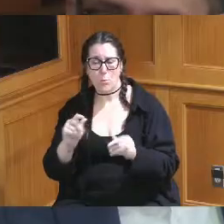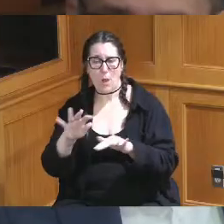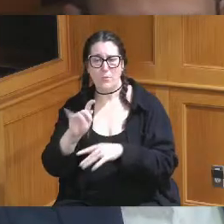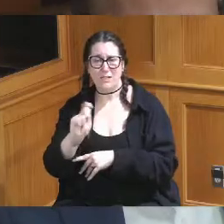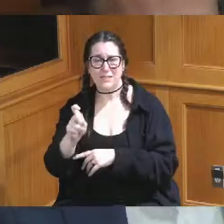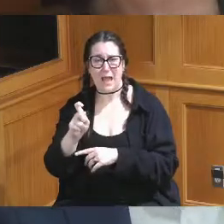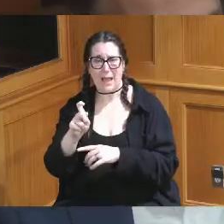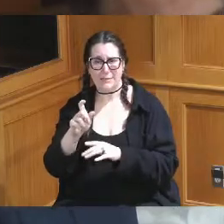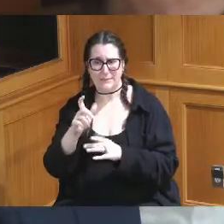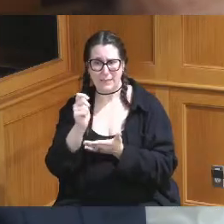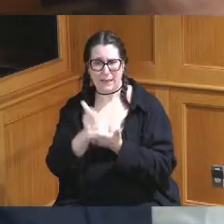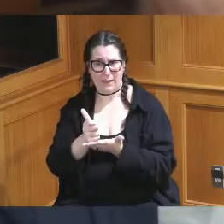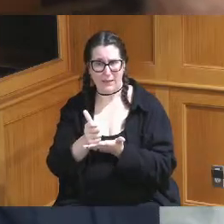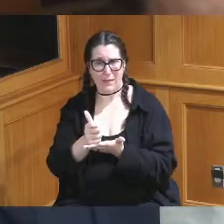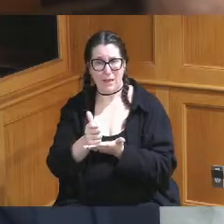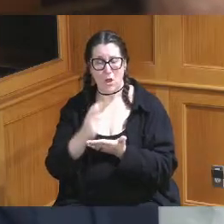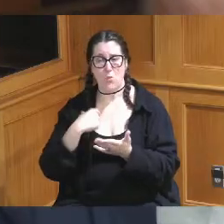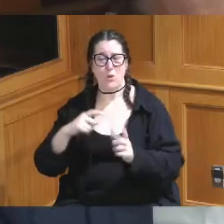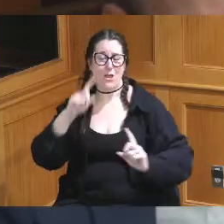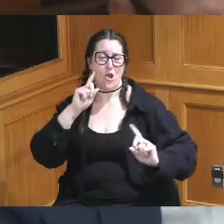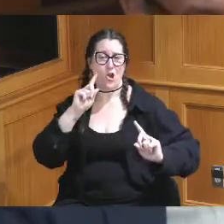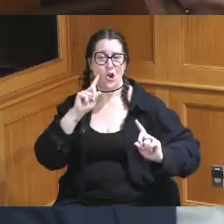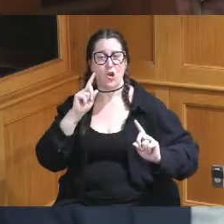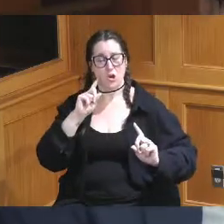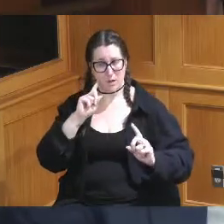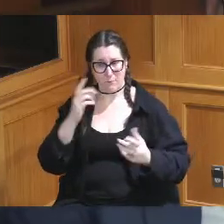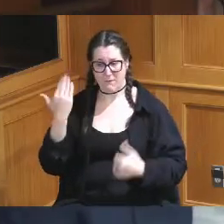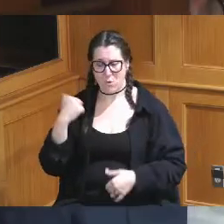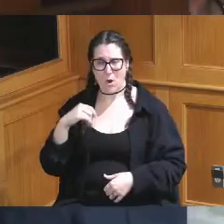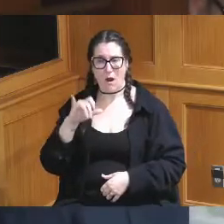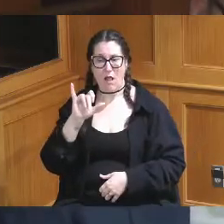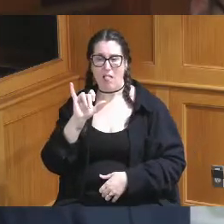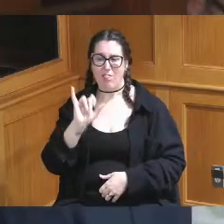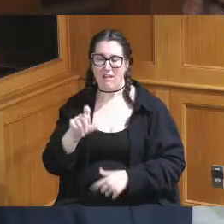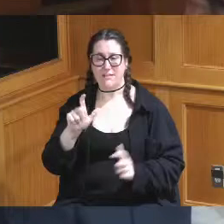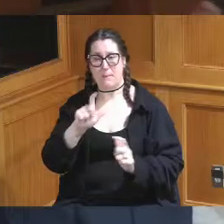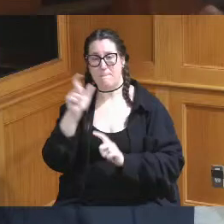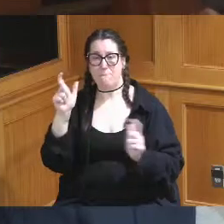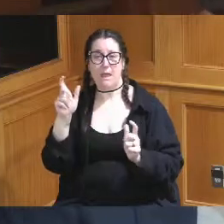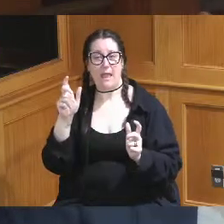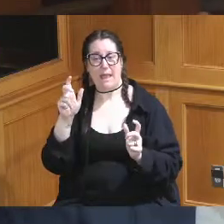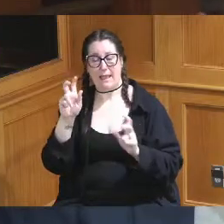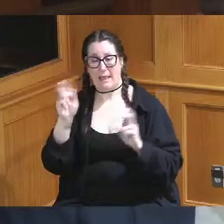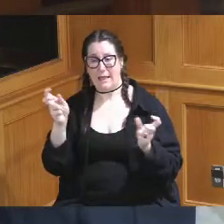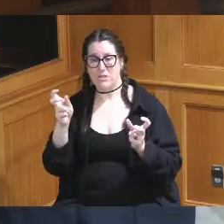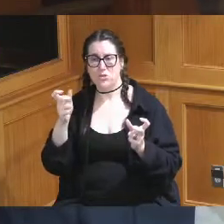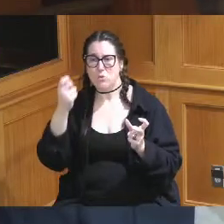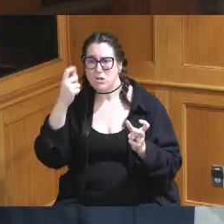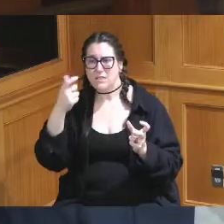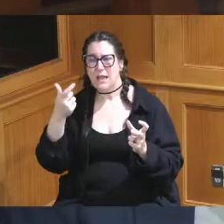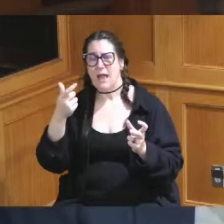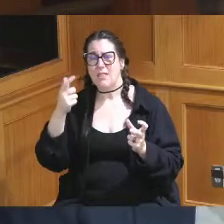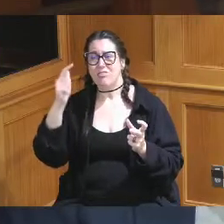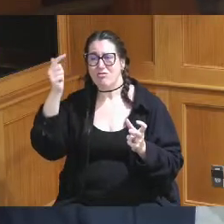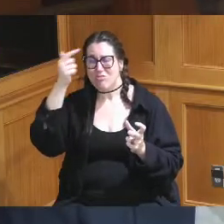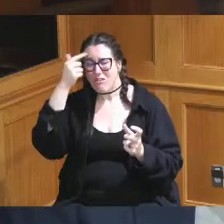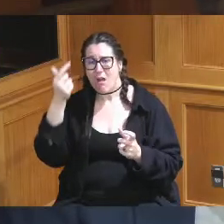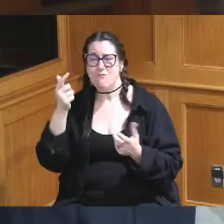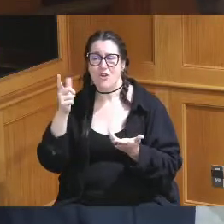taxes. And we heard earlier that it's such a big issue, property taxes, that the governor has to put a task force